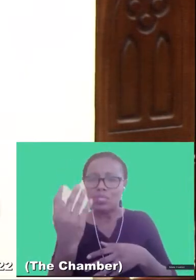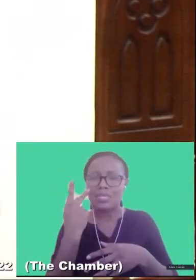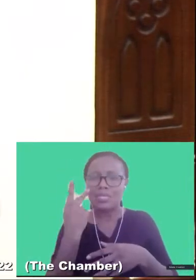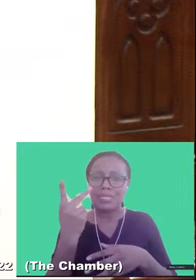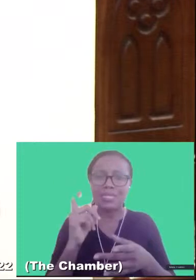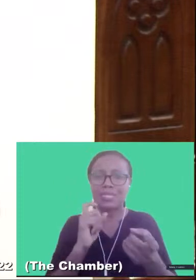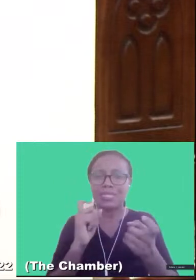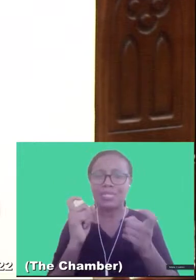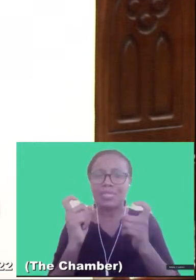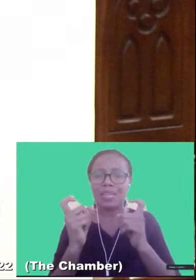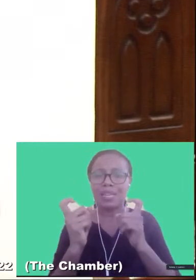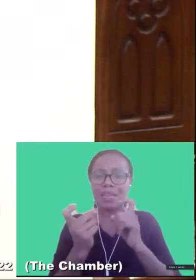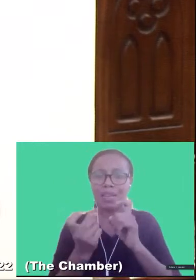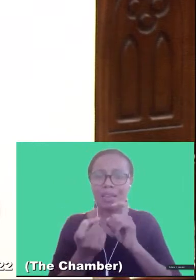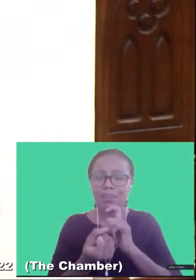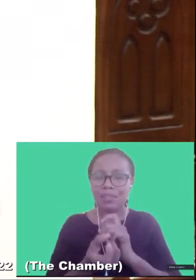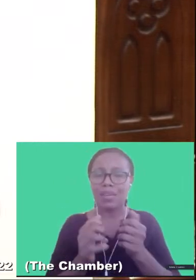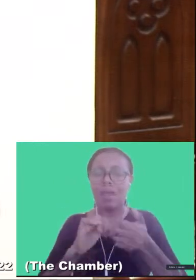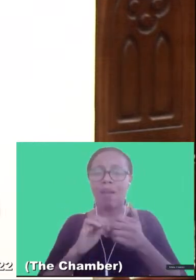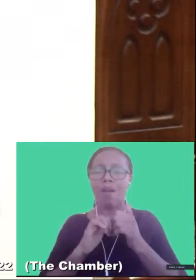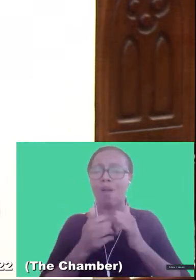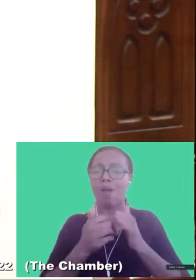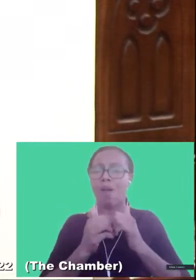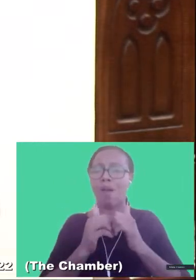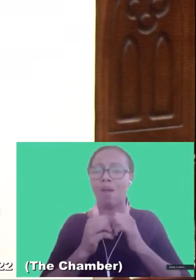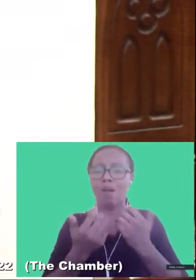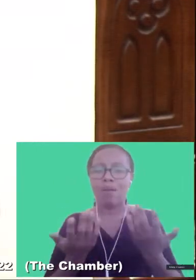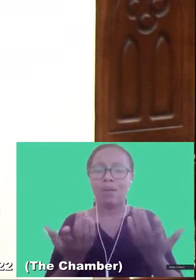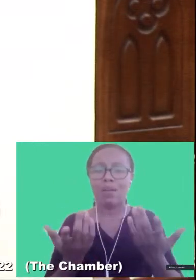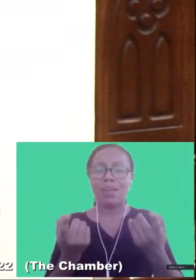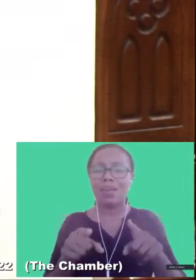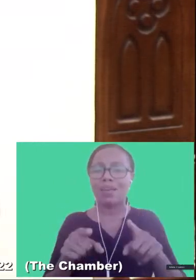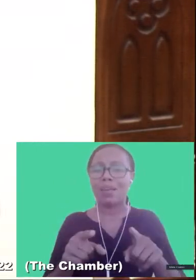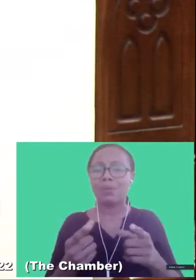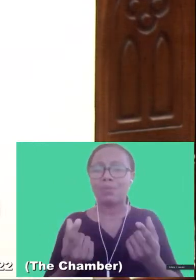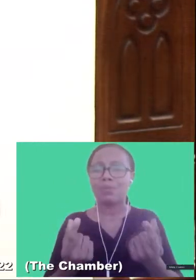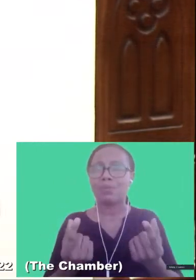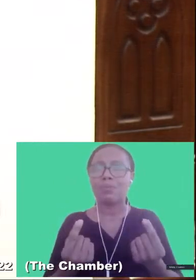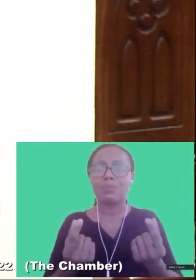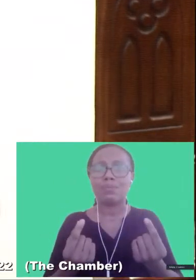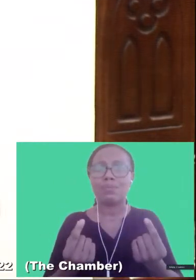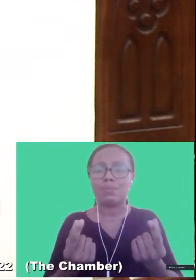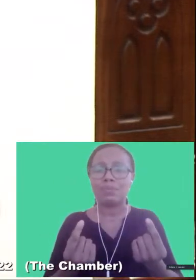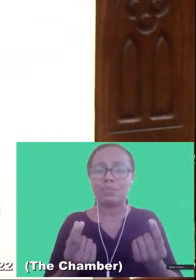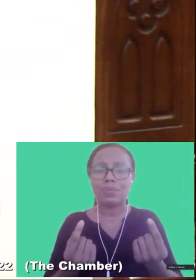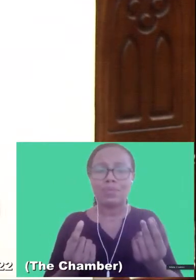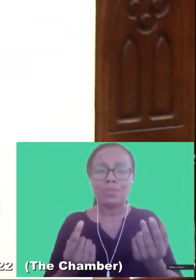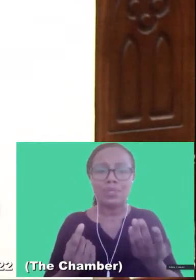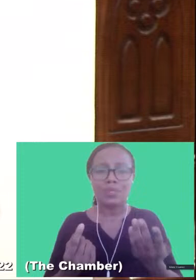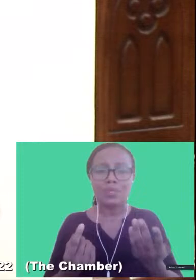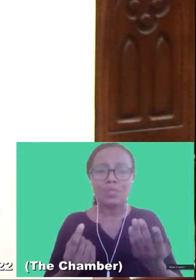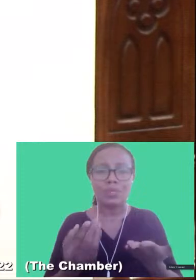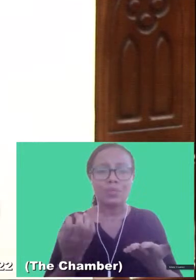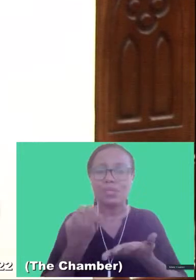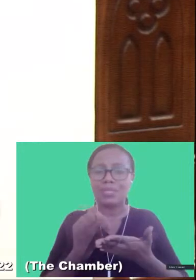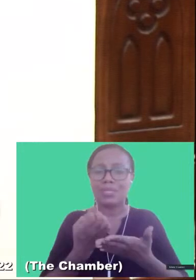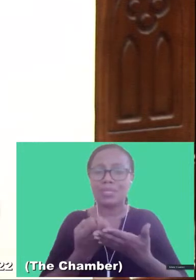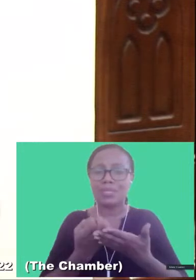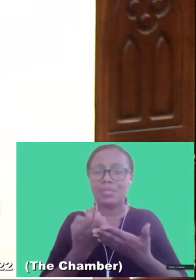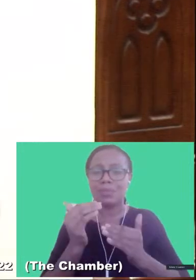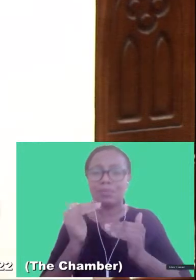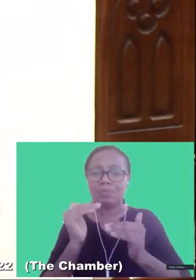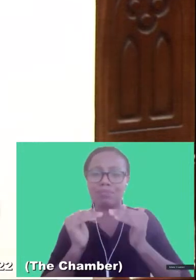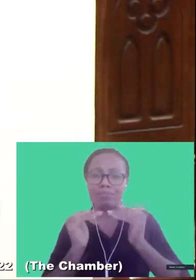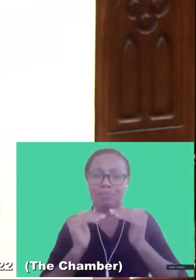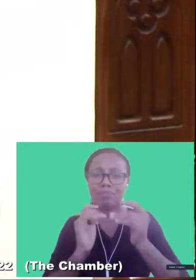the economy itself and the ownership of businesses. And I just want to invite myself into these